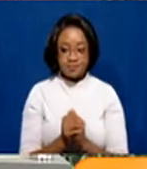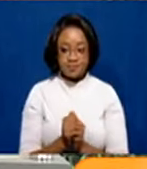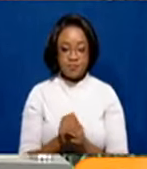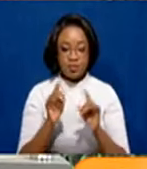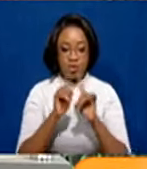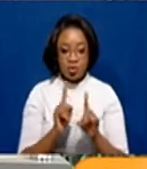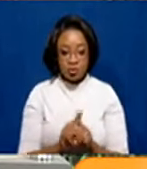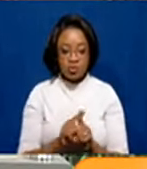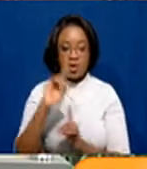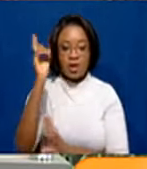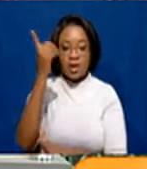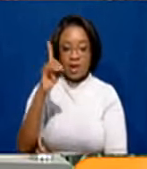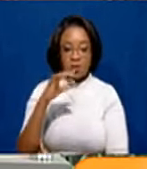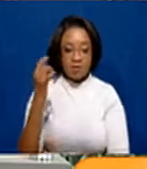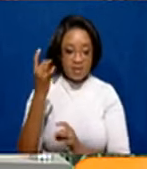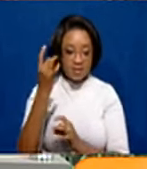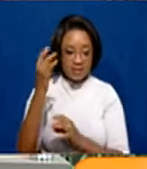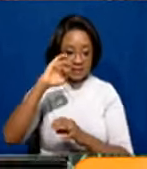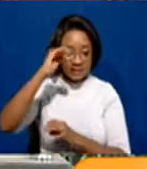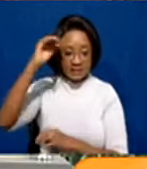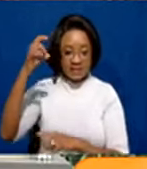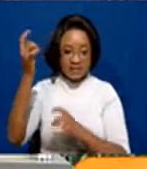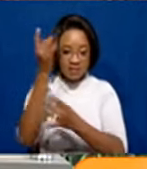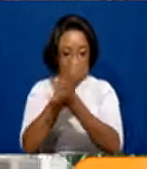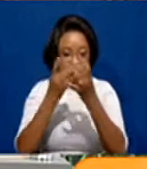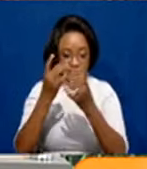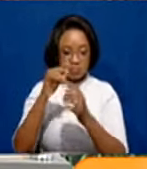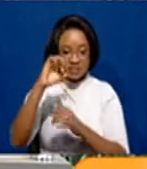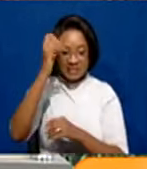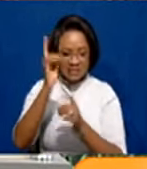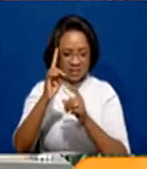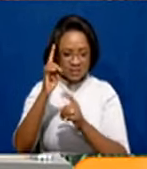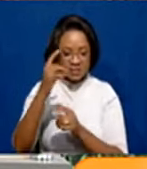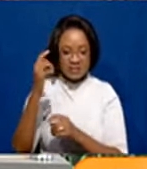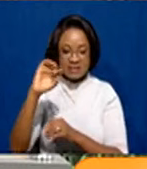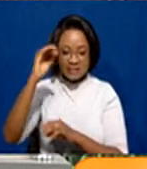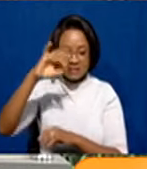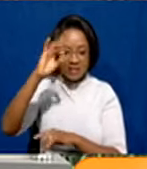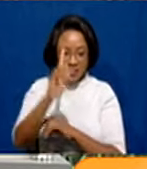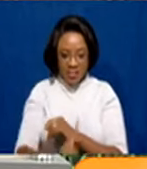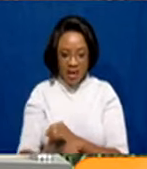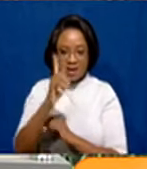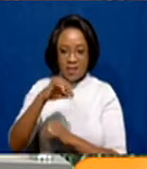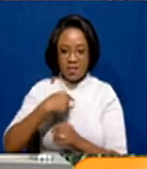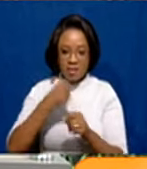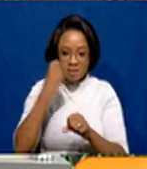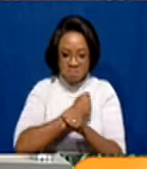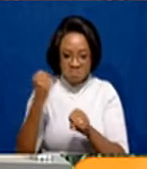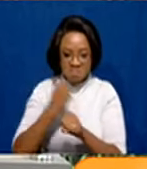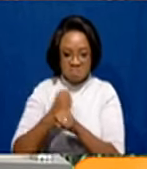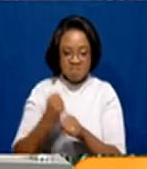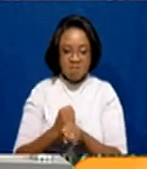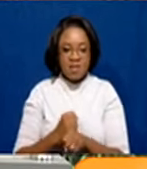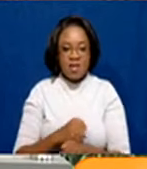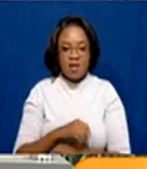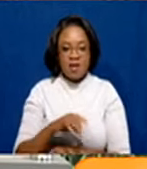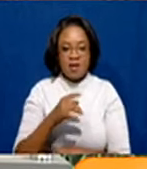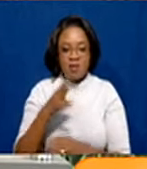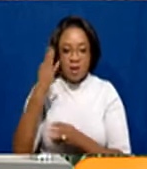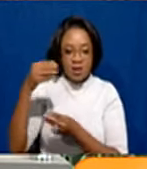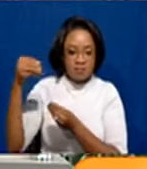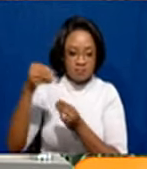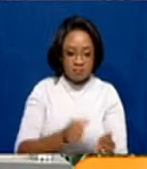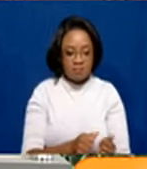And red-hot Nairobi City Thunder continued to stamp their authority in the Men's Basketball Premier League after crashing